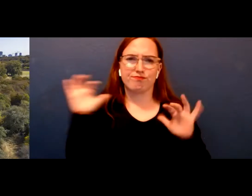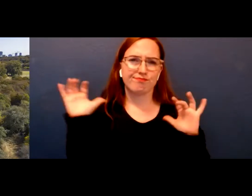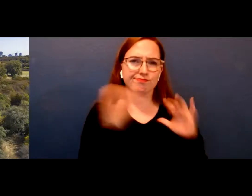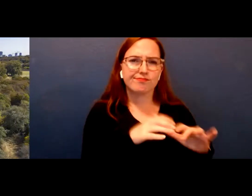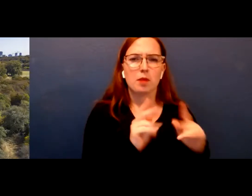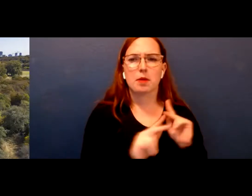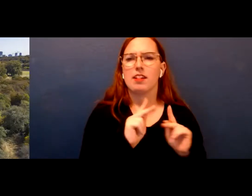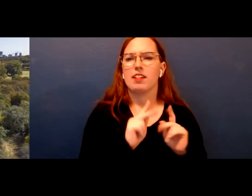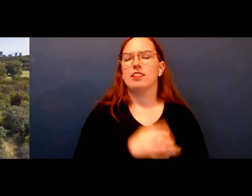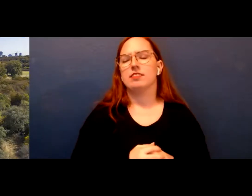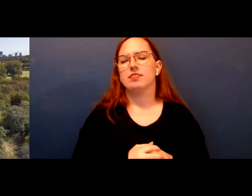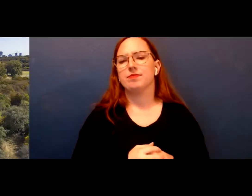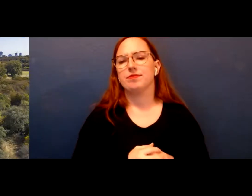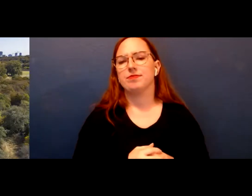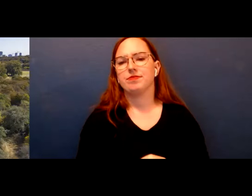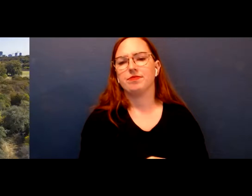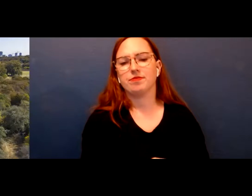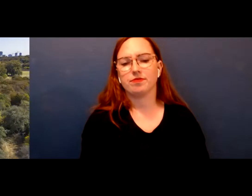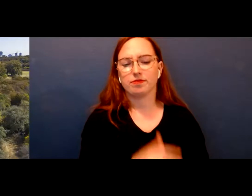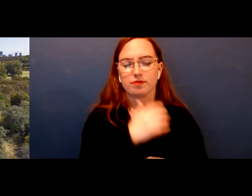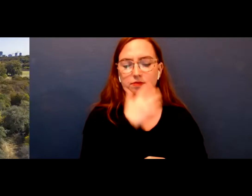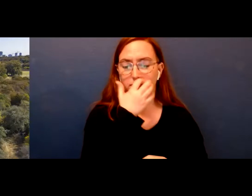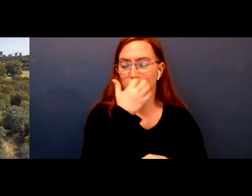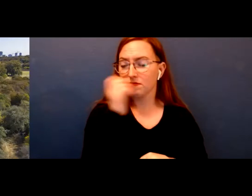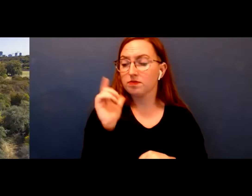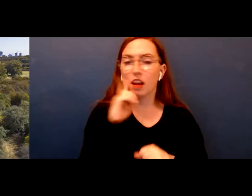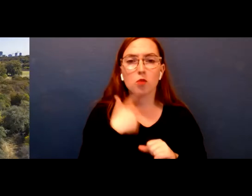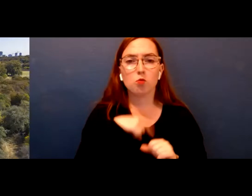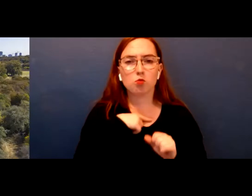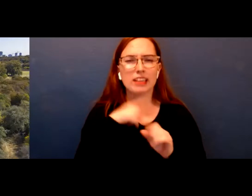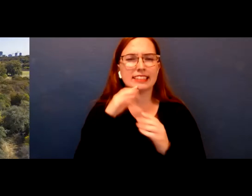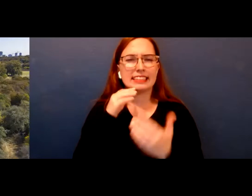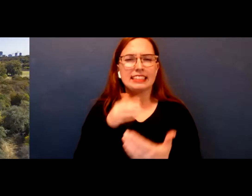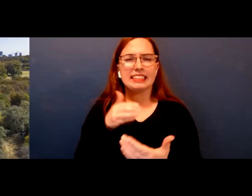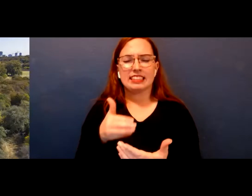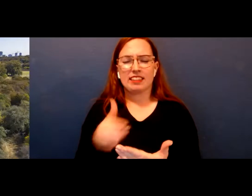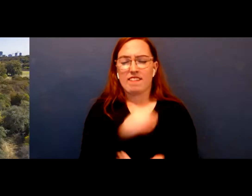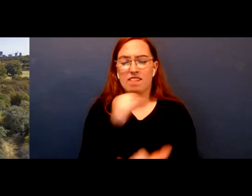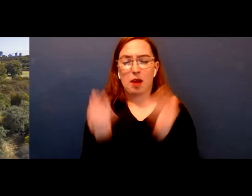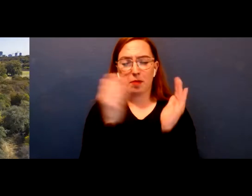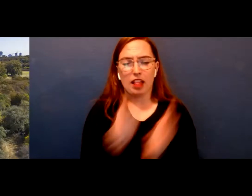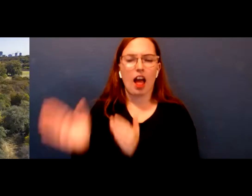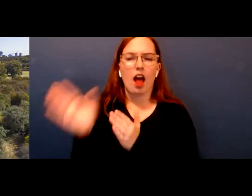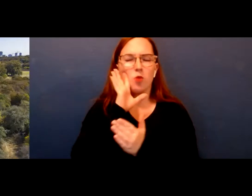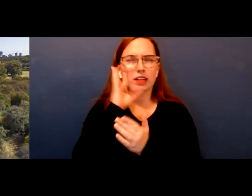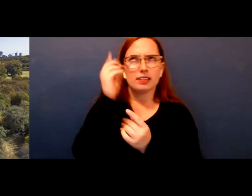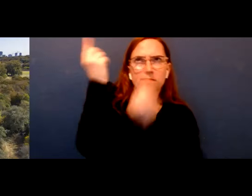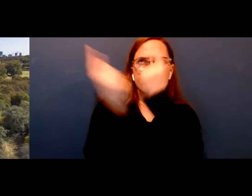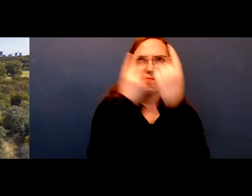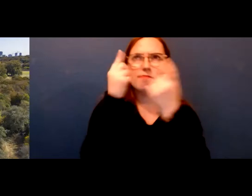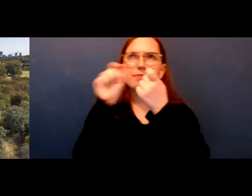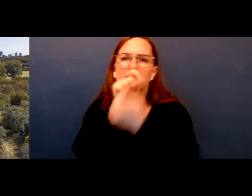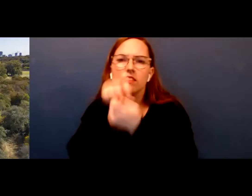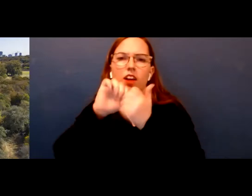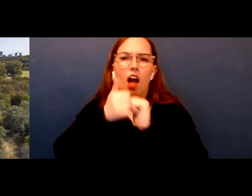start getting to a plan, more of a final plan, we'll think through the alignments